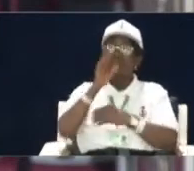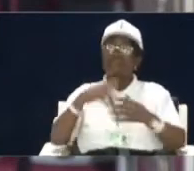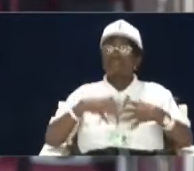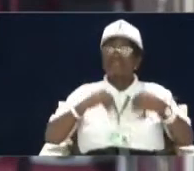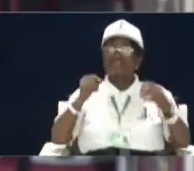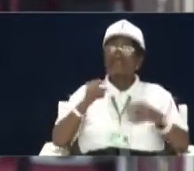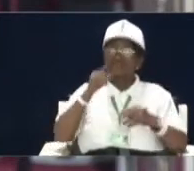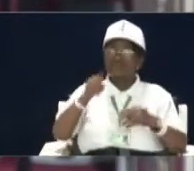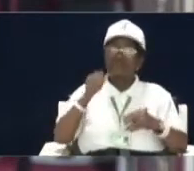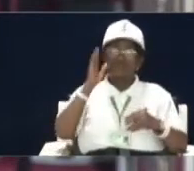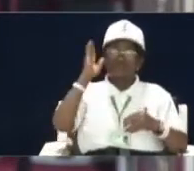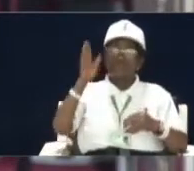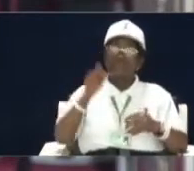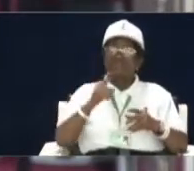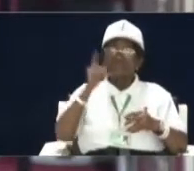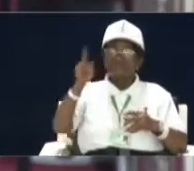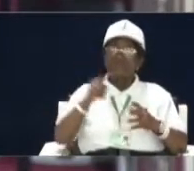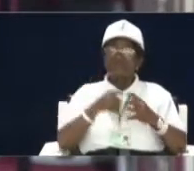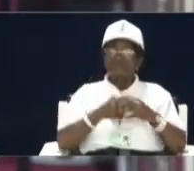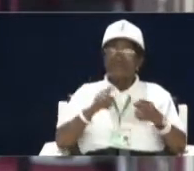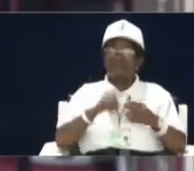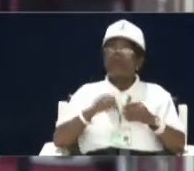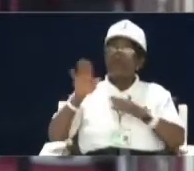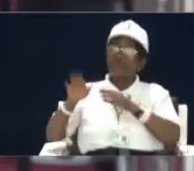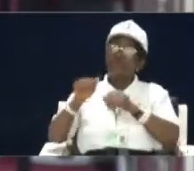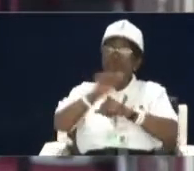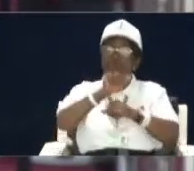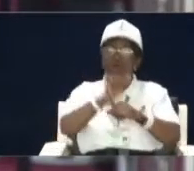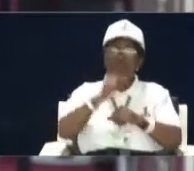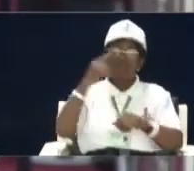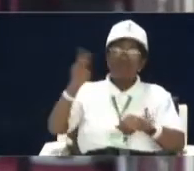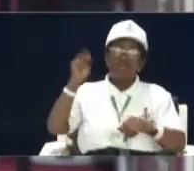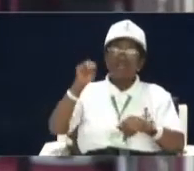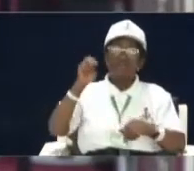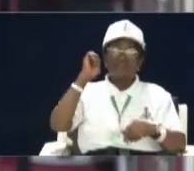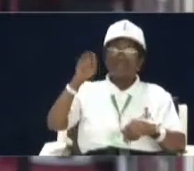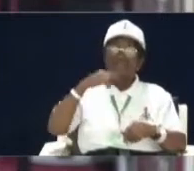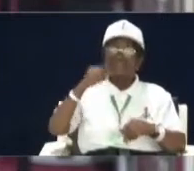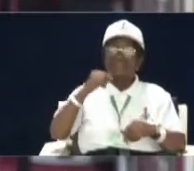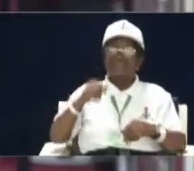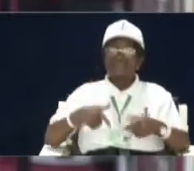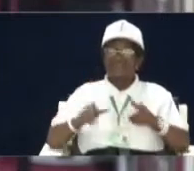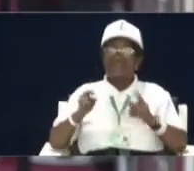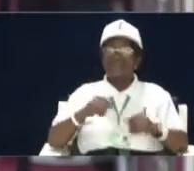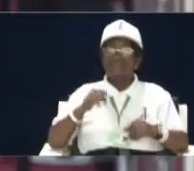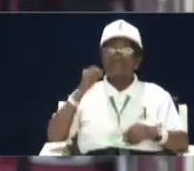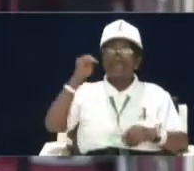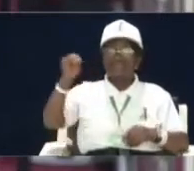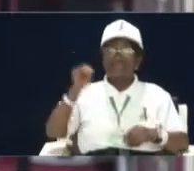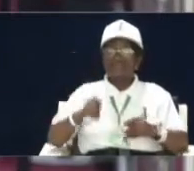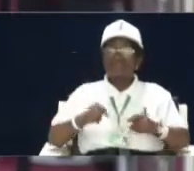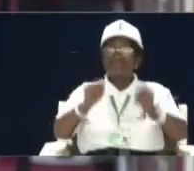will you begin to work for him? He said, let him try me.